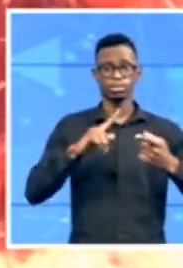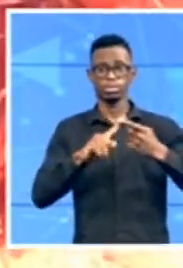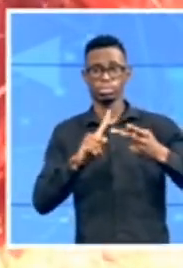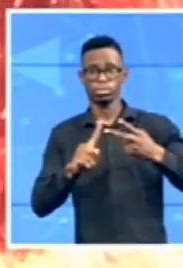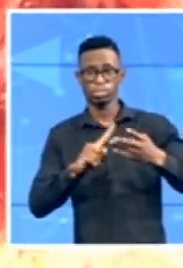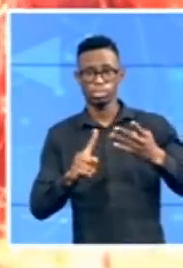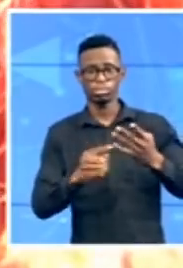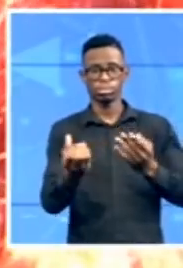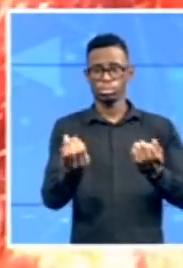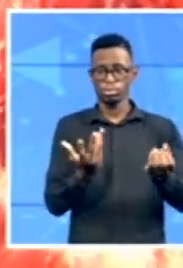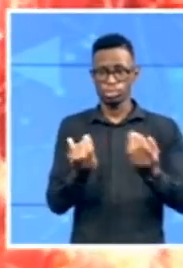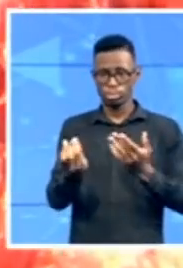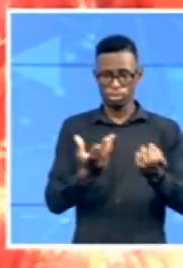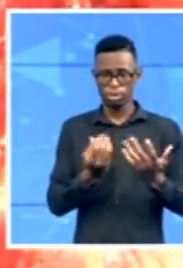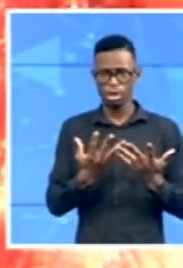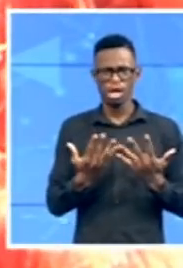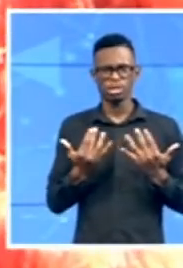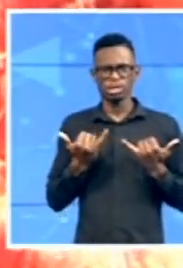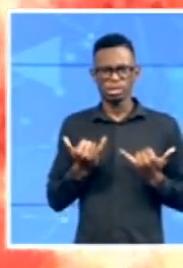of everyone that is here.